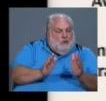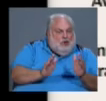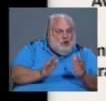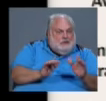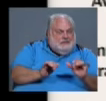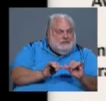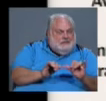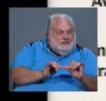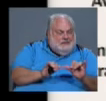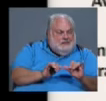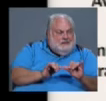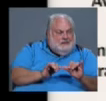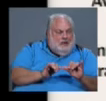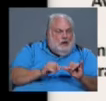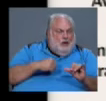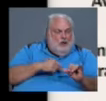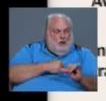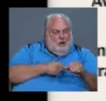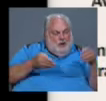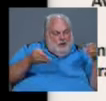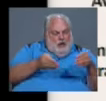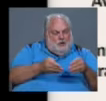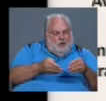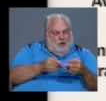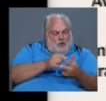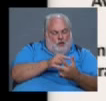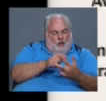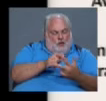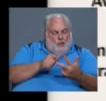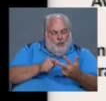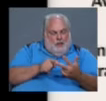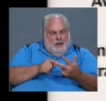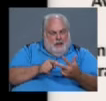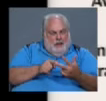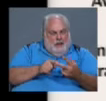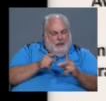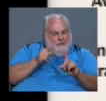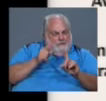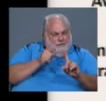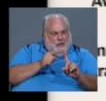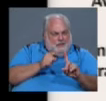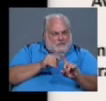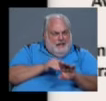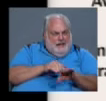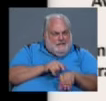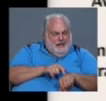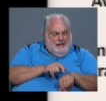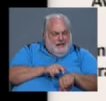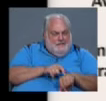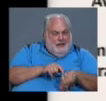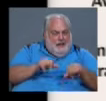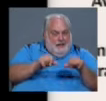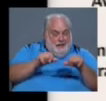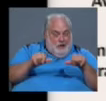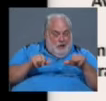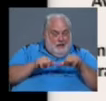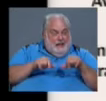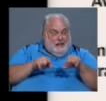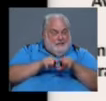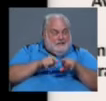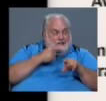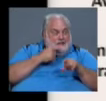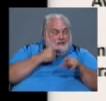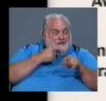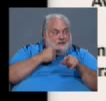reduce the size of the ship, we're going to concentrate on one of three primary mission areas at a time. And those areas, as it says on the slide, are